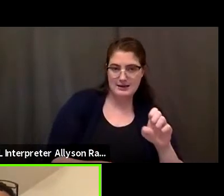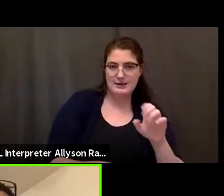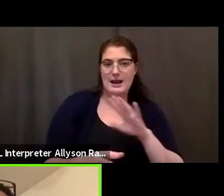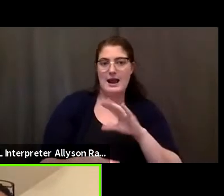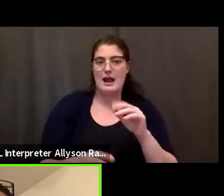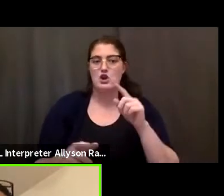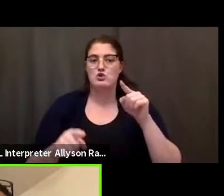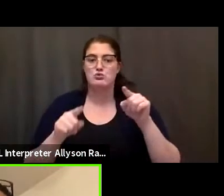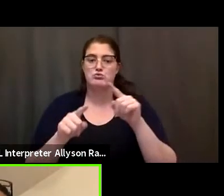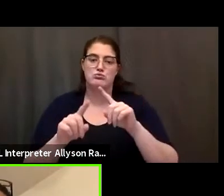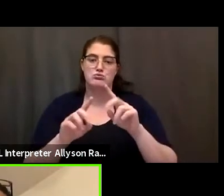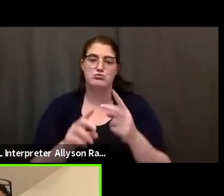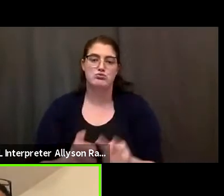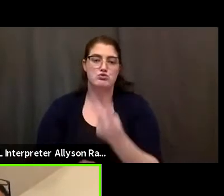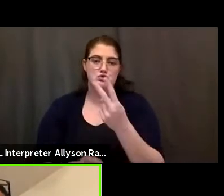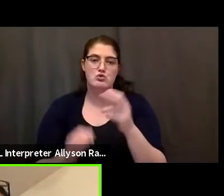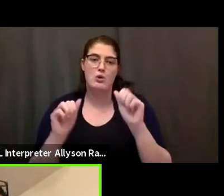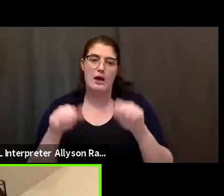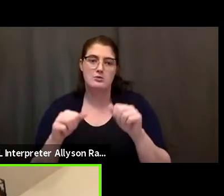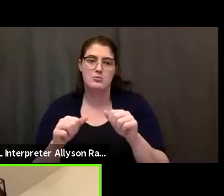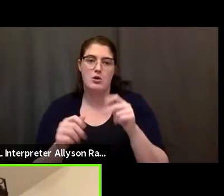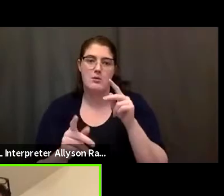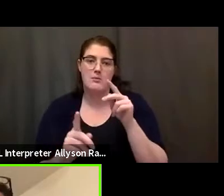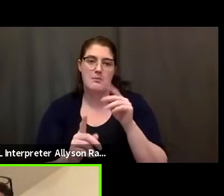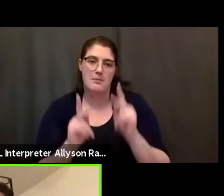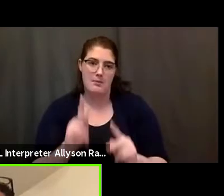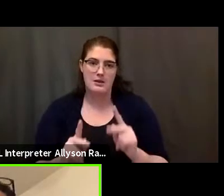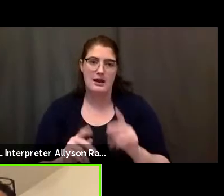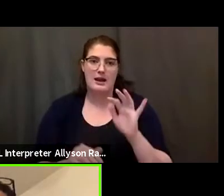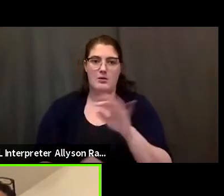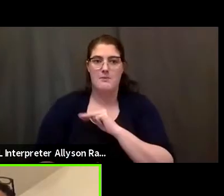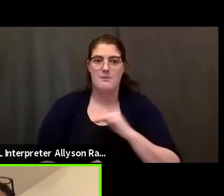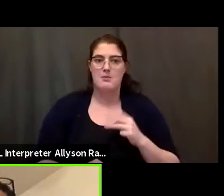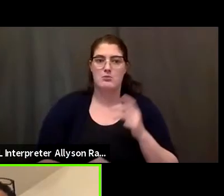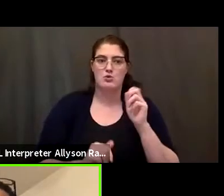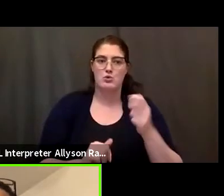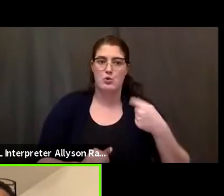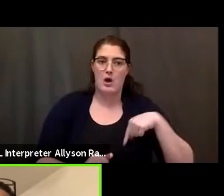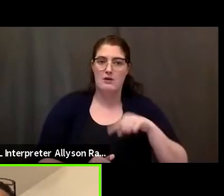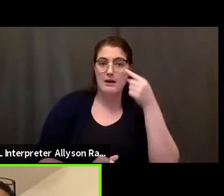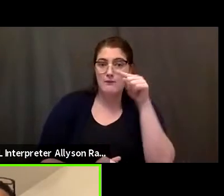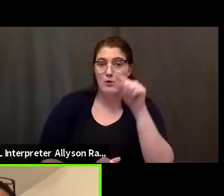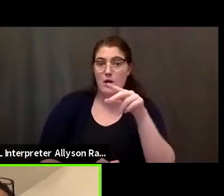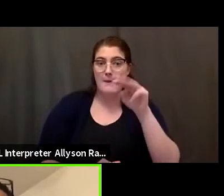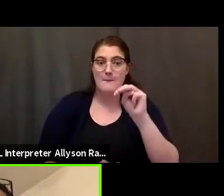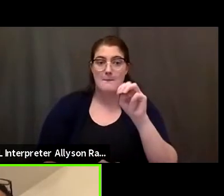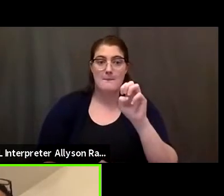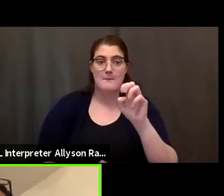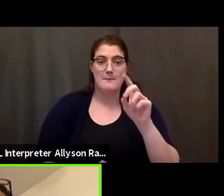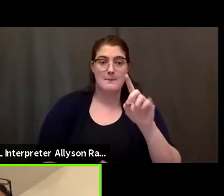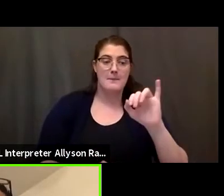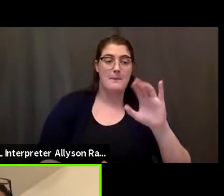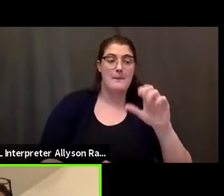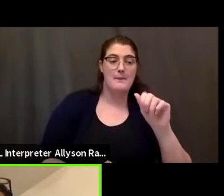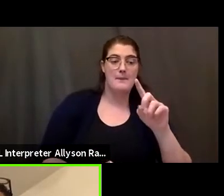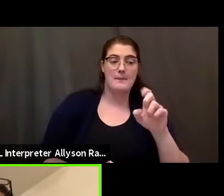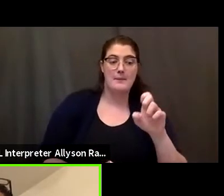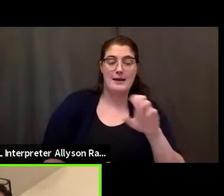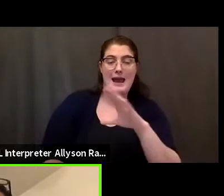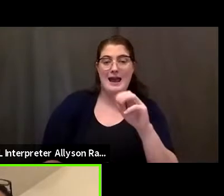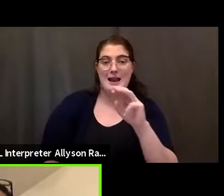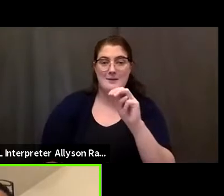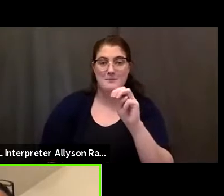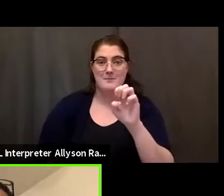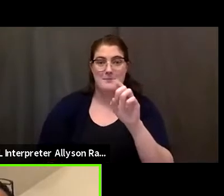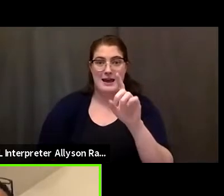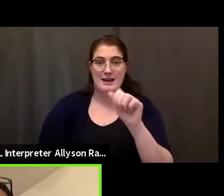Dual eligibles are essentially those members who would qualify for Medicaid and Medicare. And so our primary